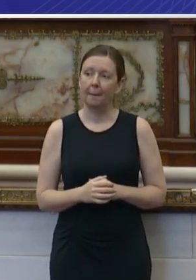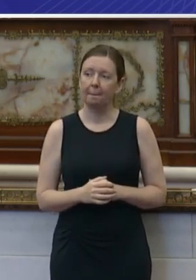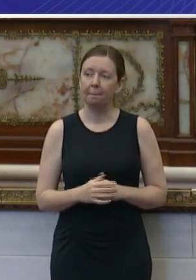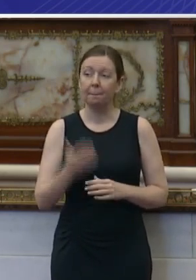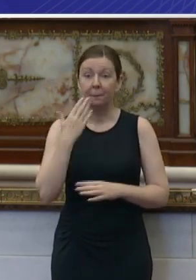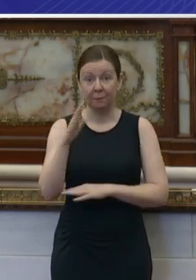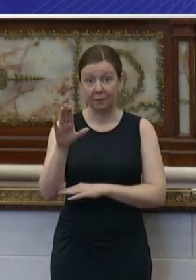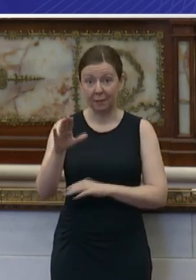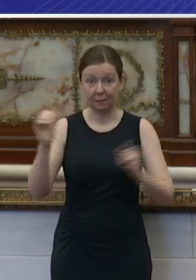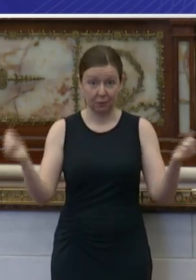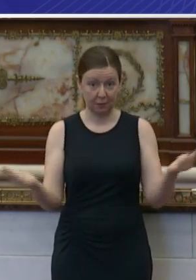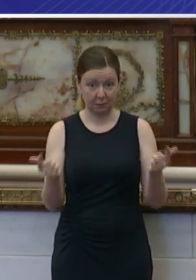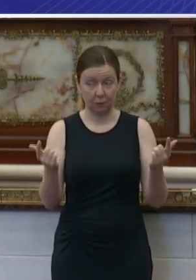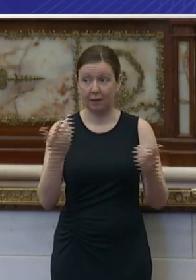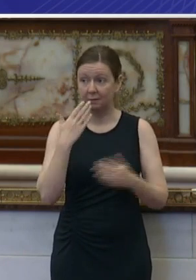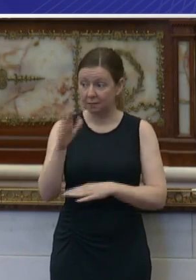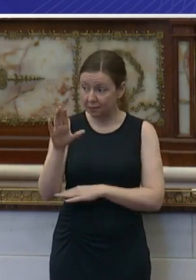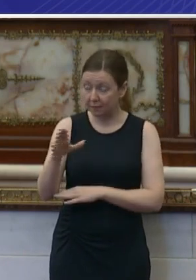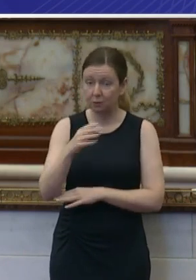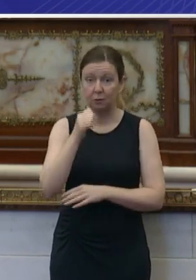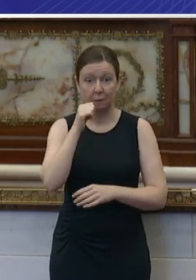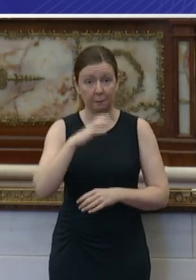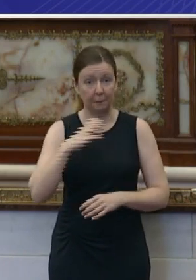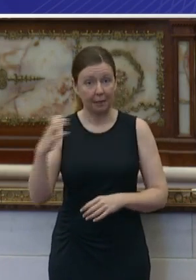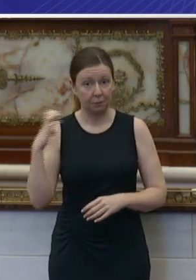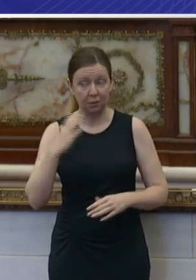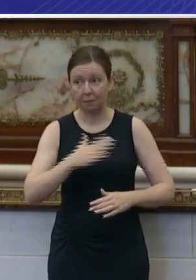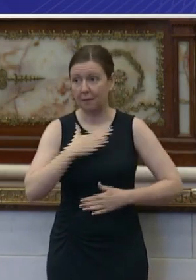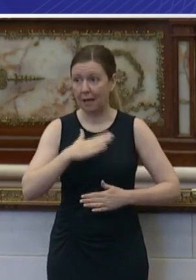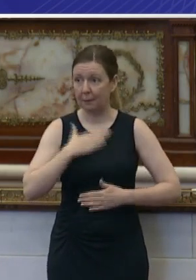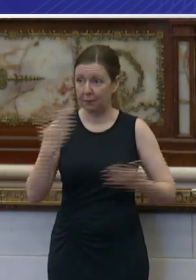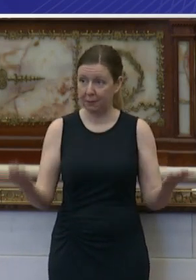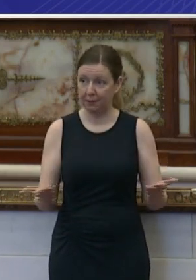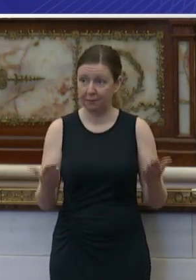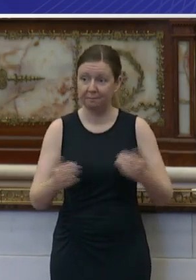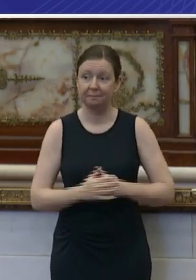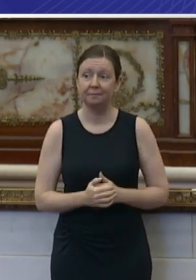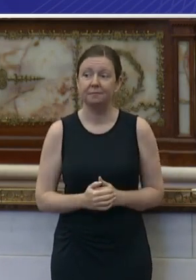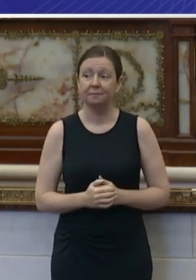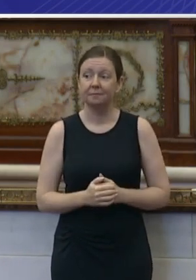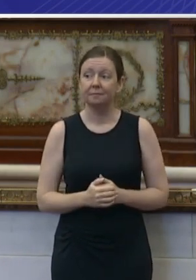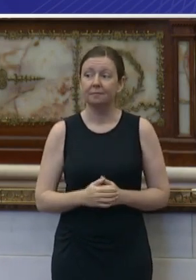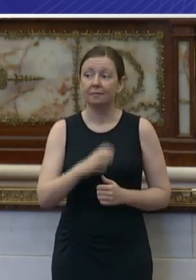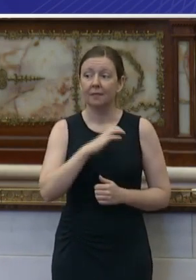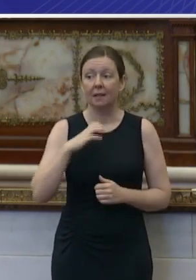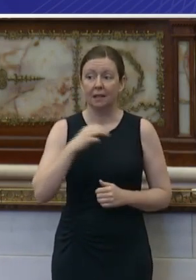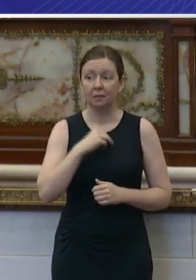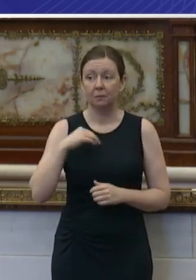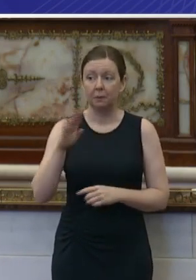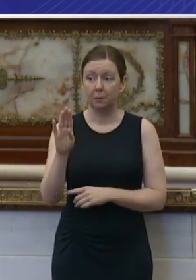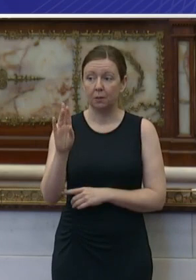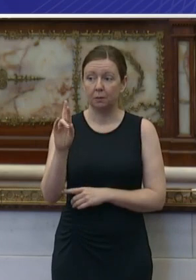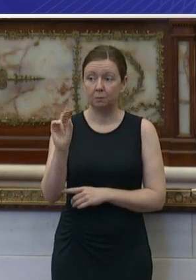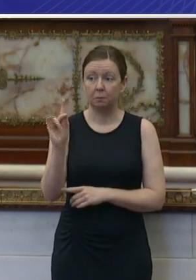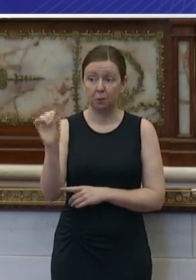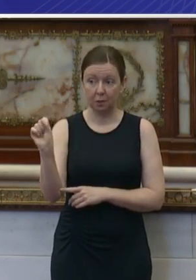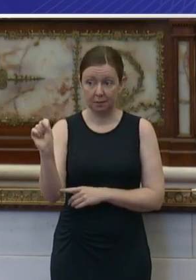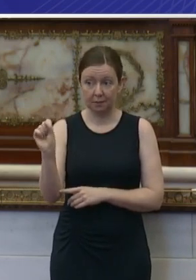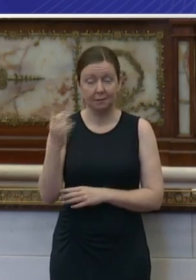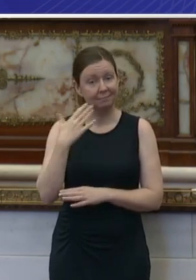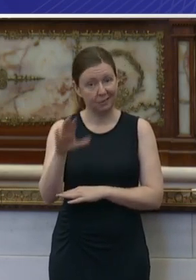Good afternoon, everybody. Good afternoon, Madam Chair. Happy to be here. And Councilmember Brooks.